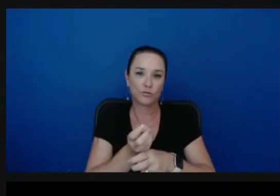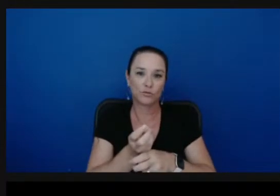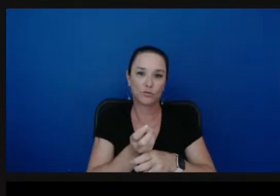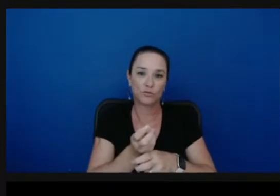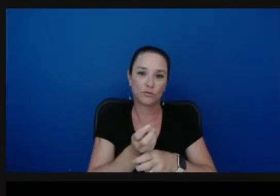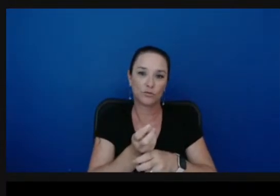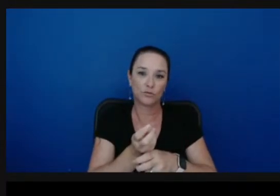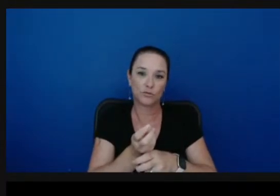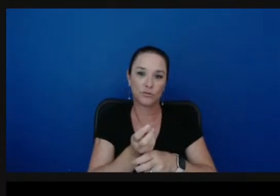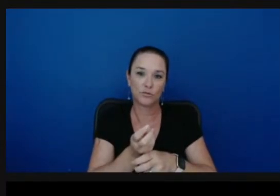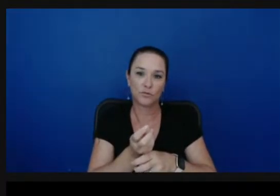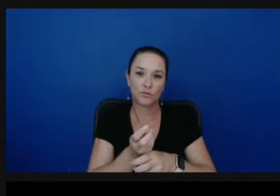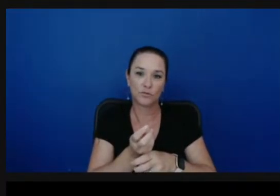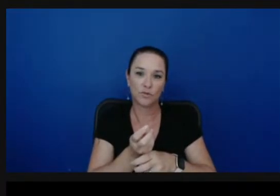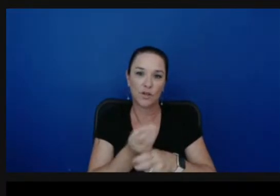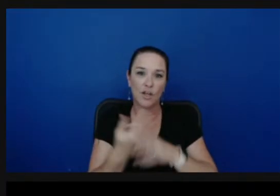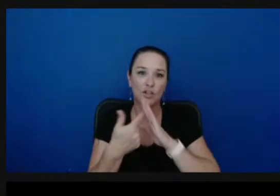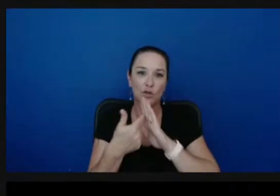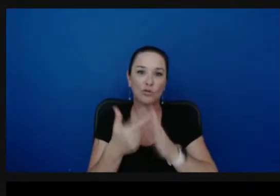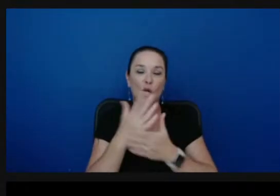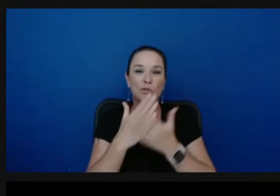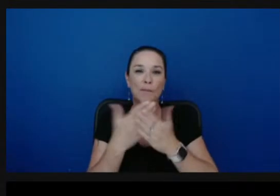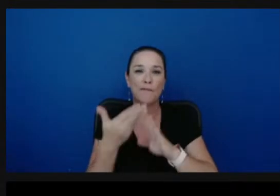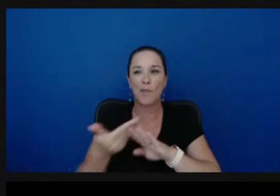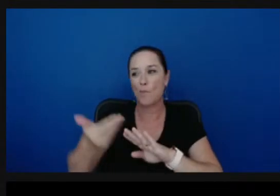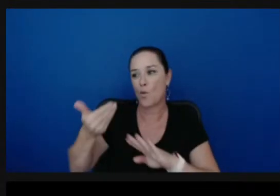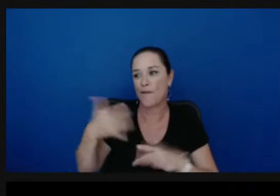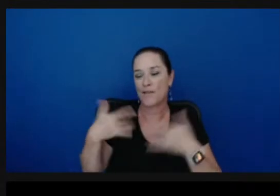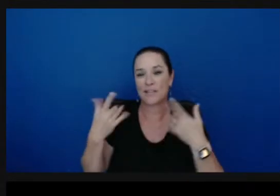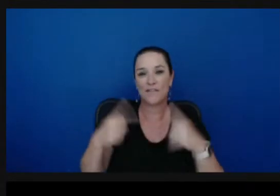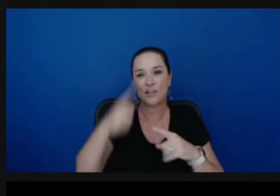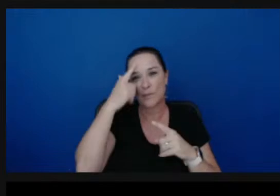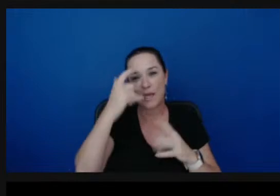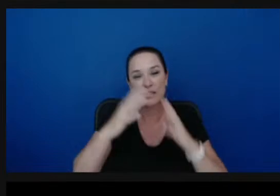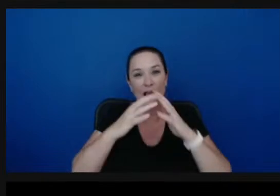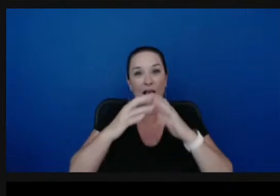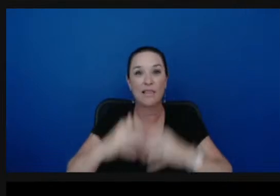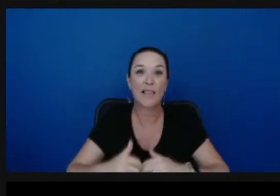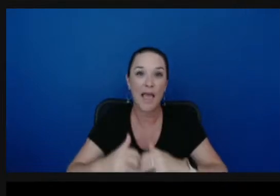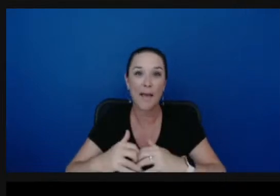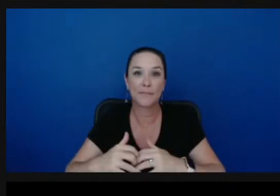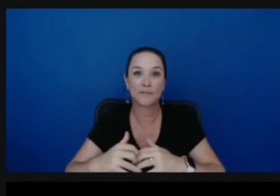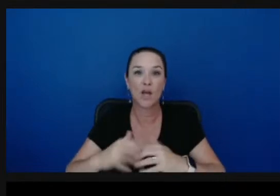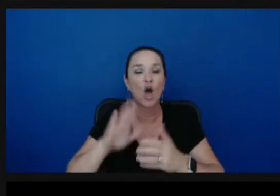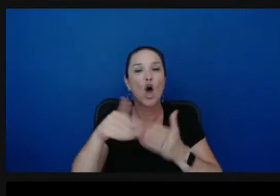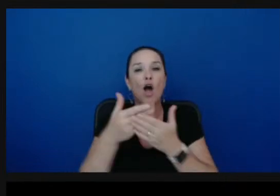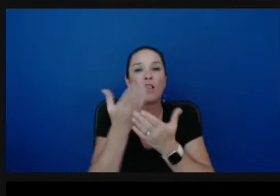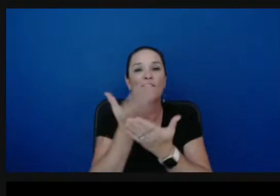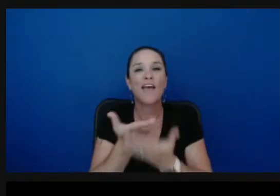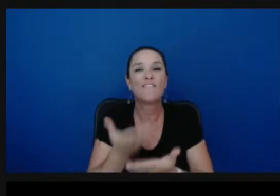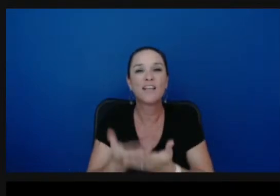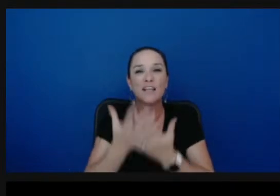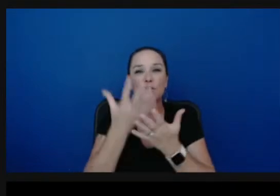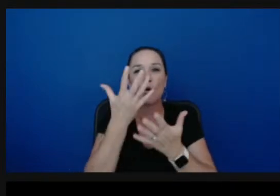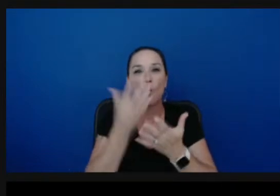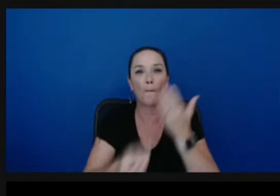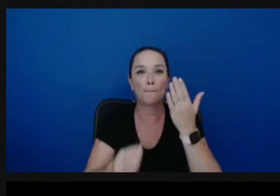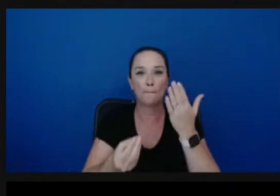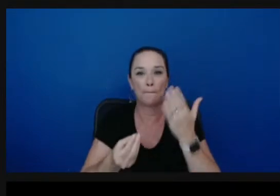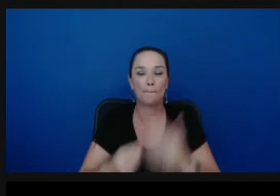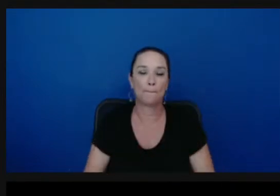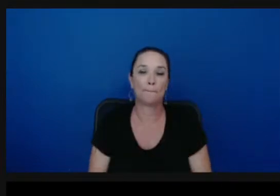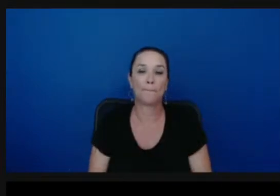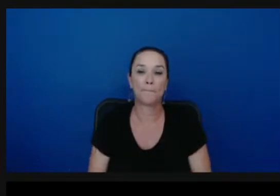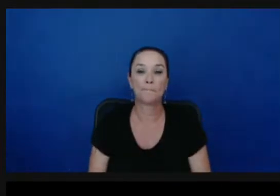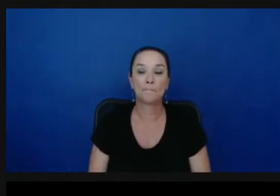reconstruct some of these previous events at Kīlauea. Because imagine every time there's a collapse, it's consuming all this evidence, just as happened in 2018. If you're coming